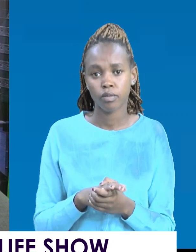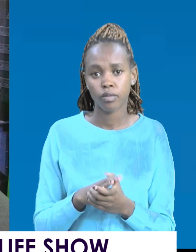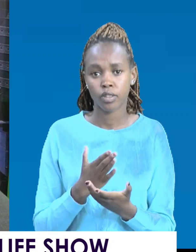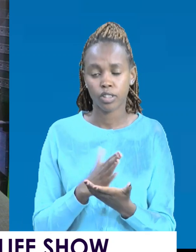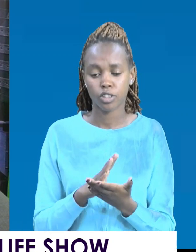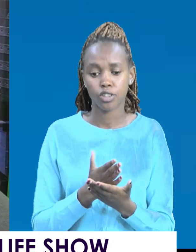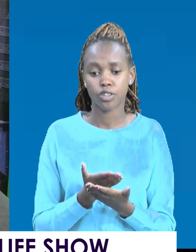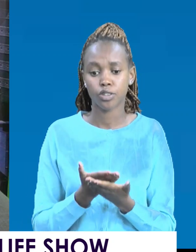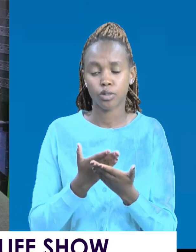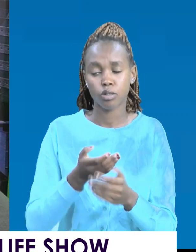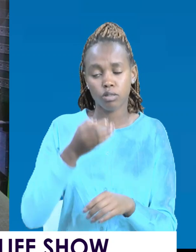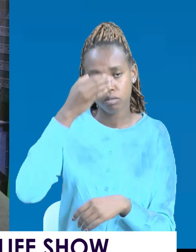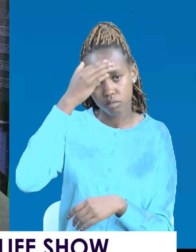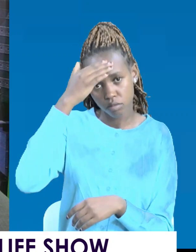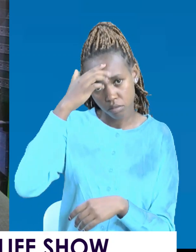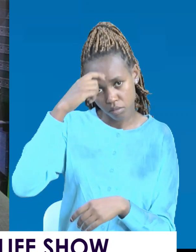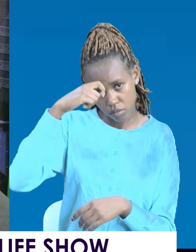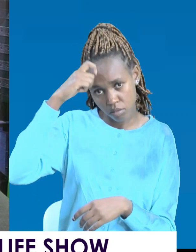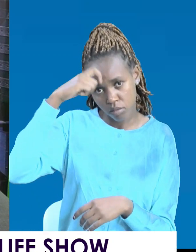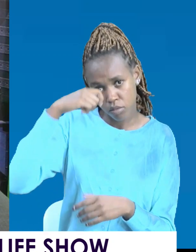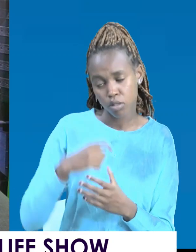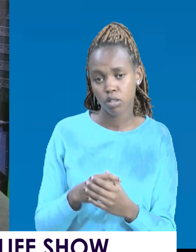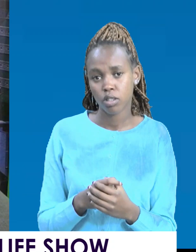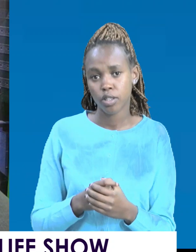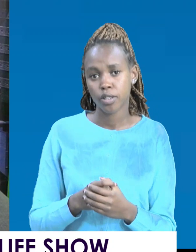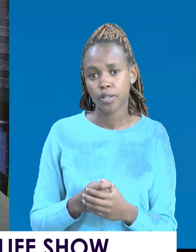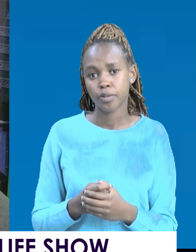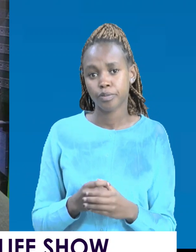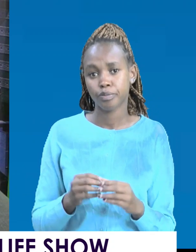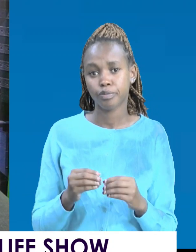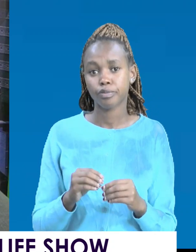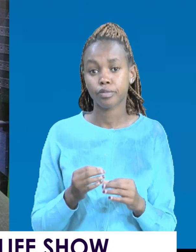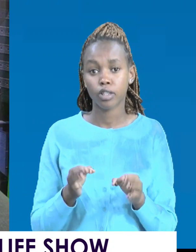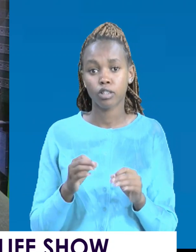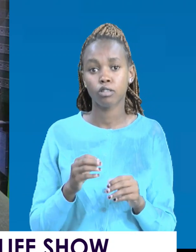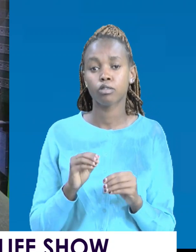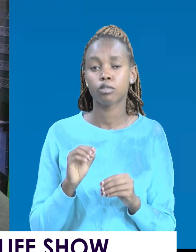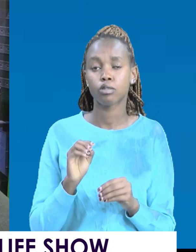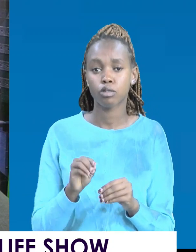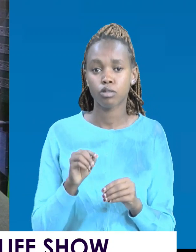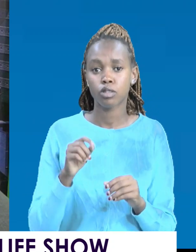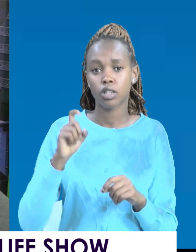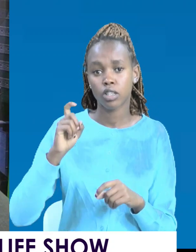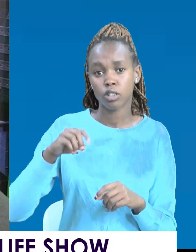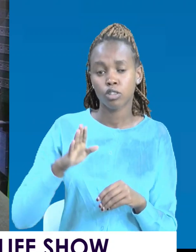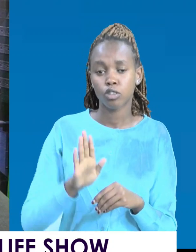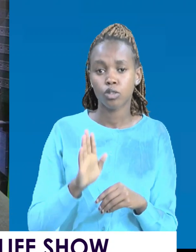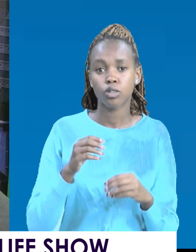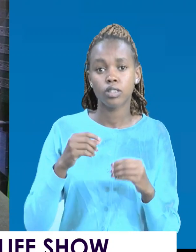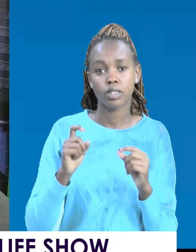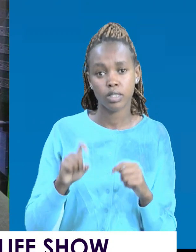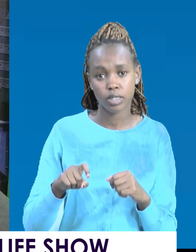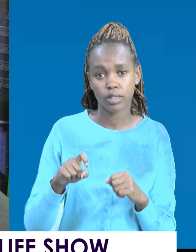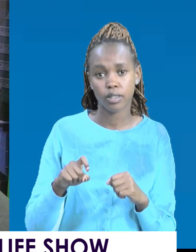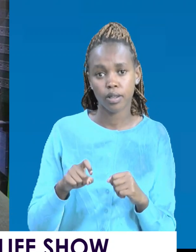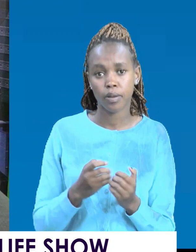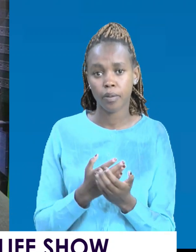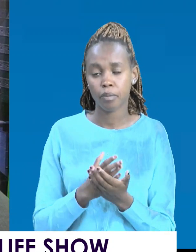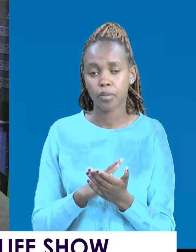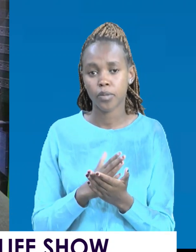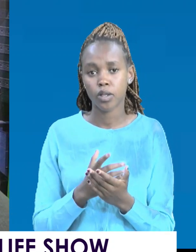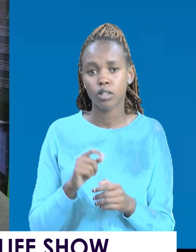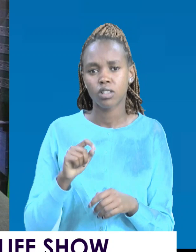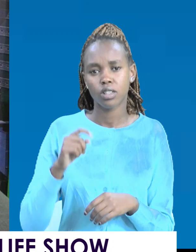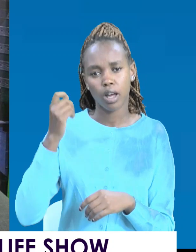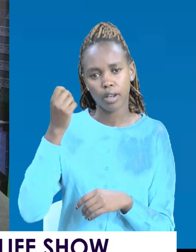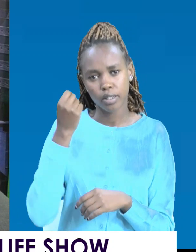wisdom there. If you need your need to be met, take your solutions to people. You need to